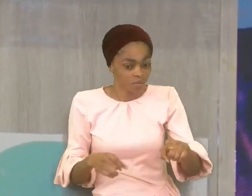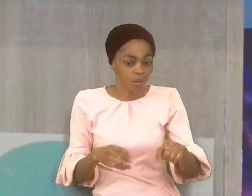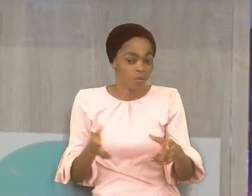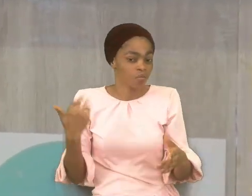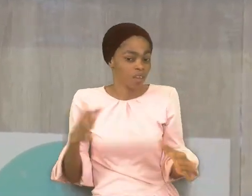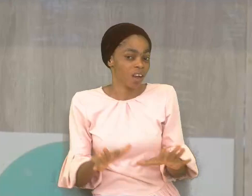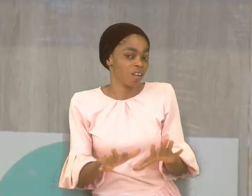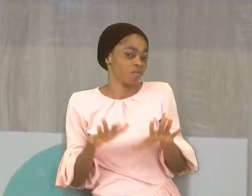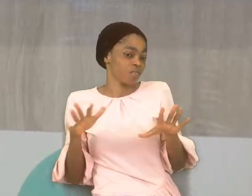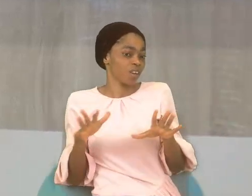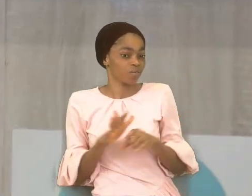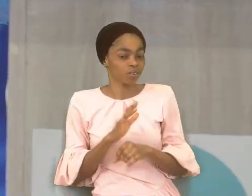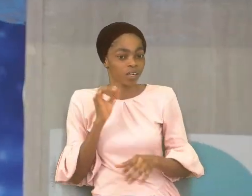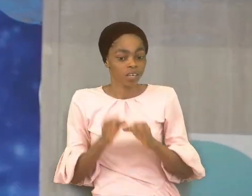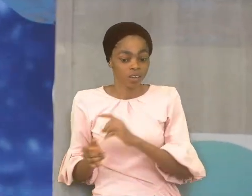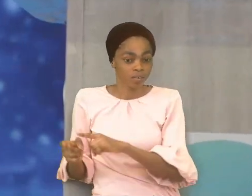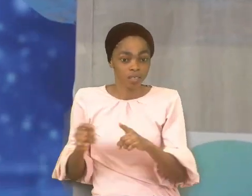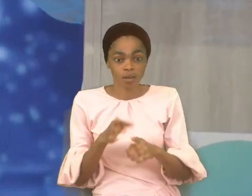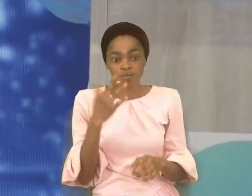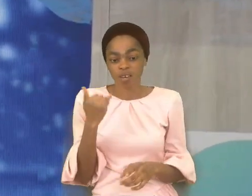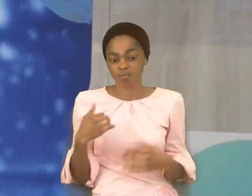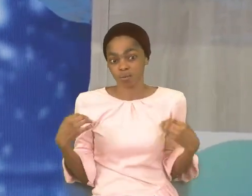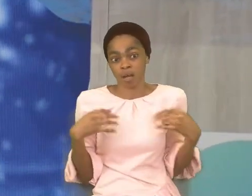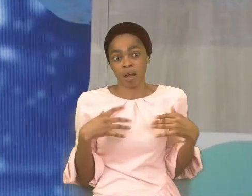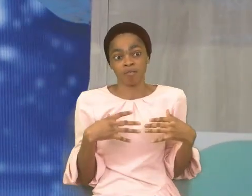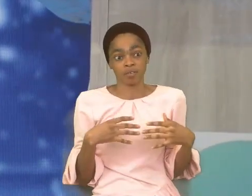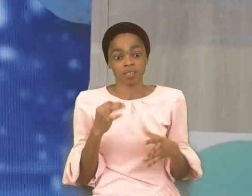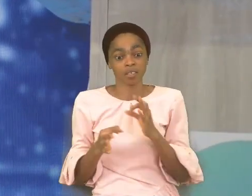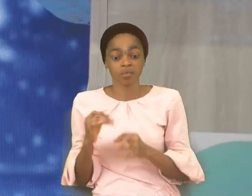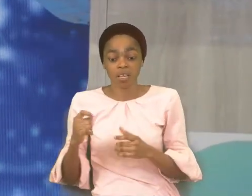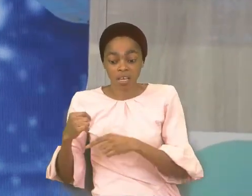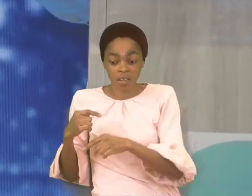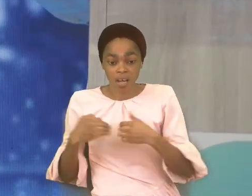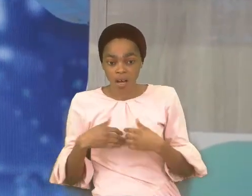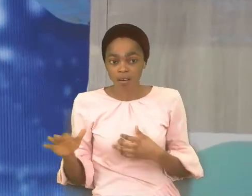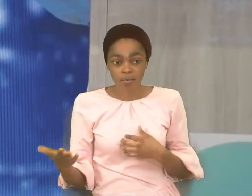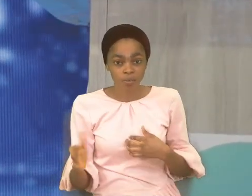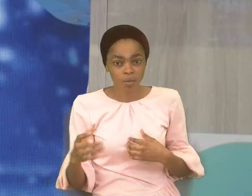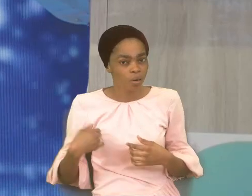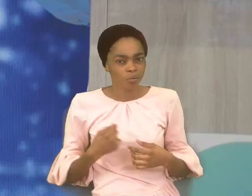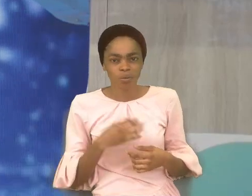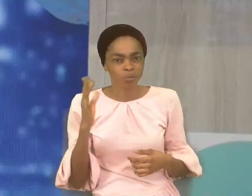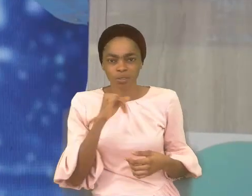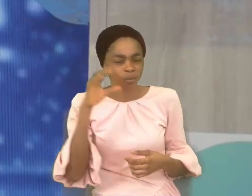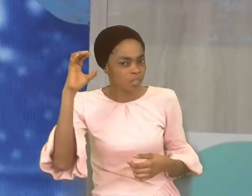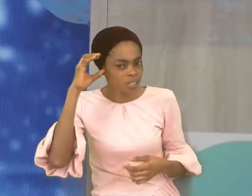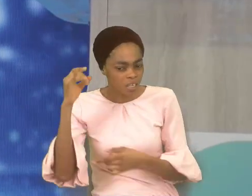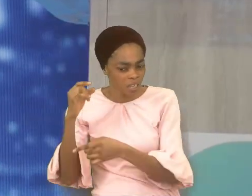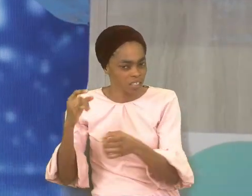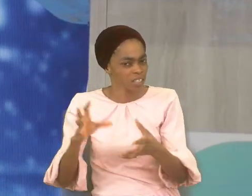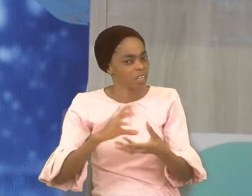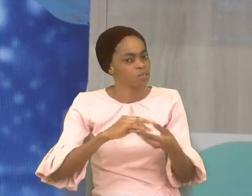had compromised, we'll not be reading their story today. If you collapse at